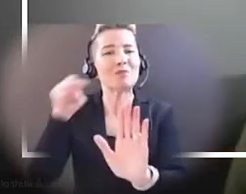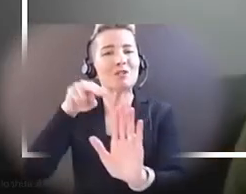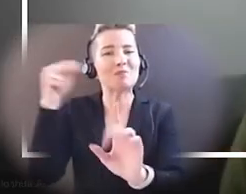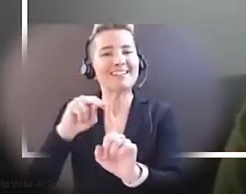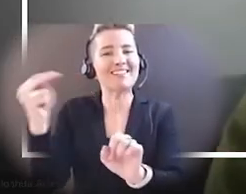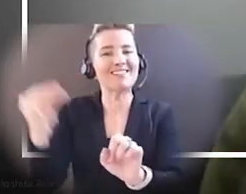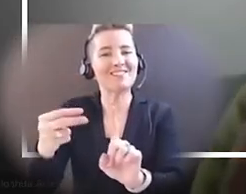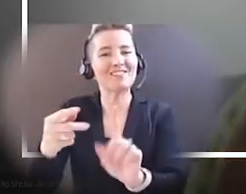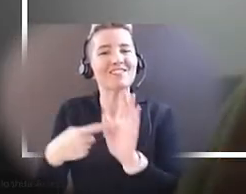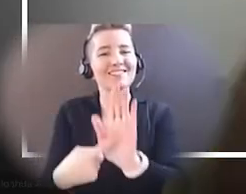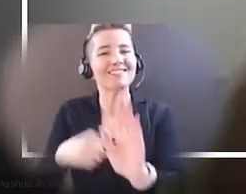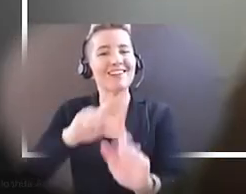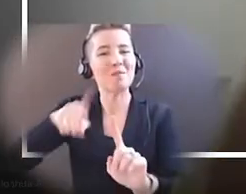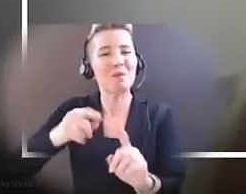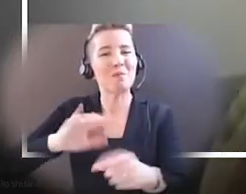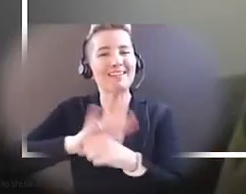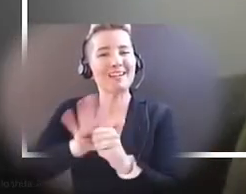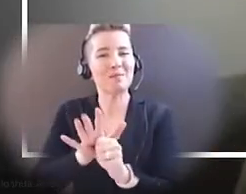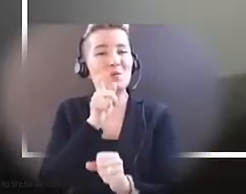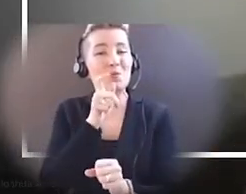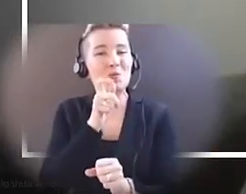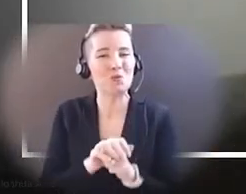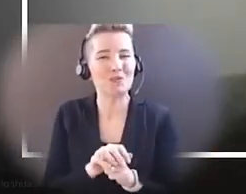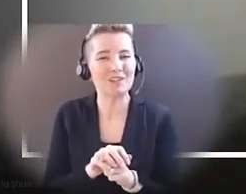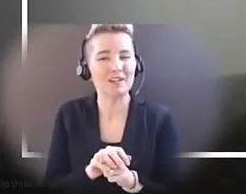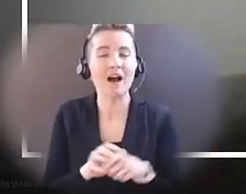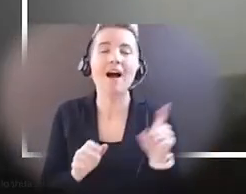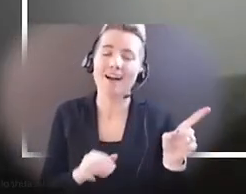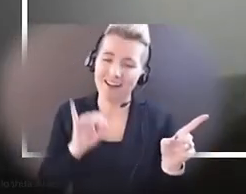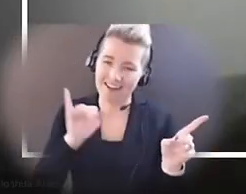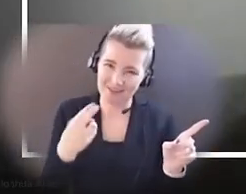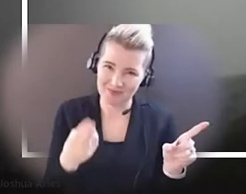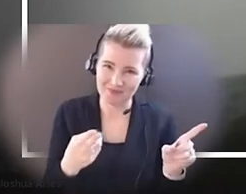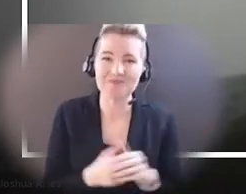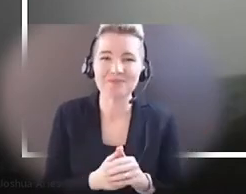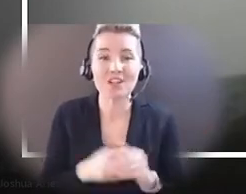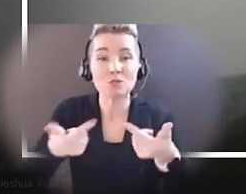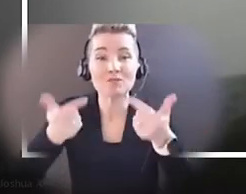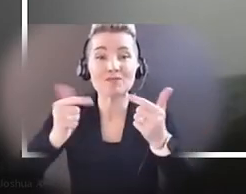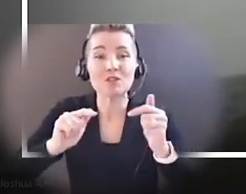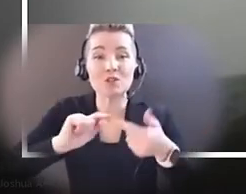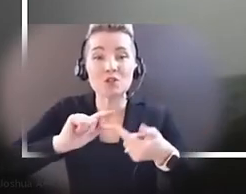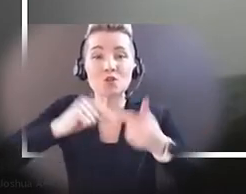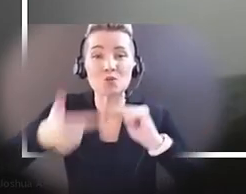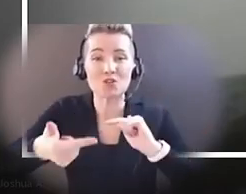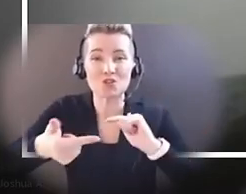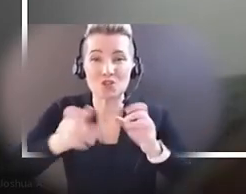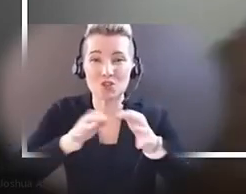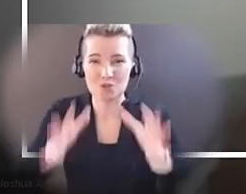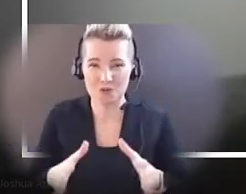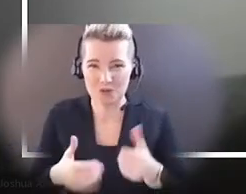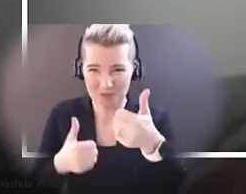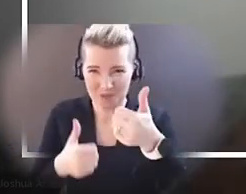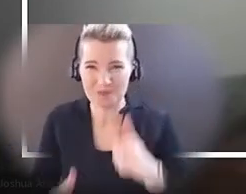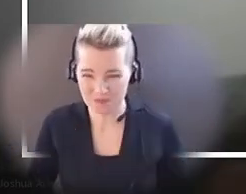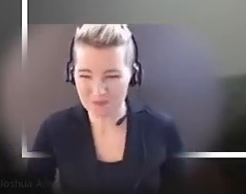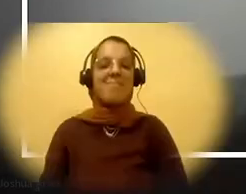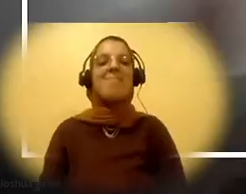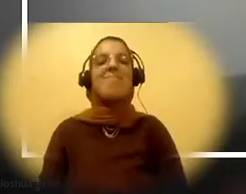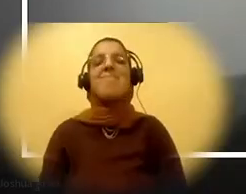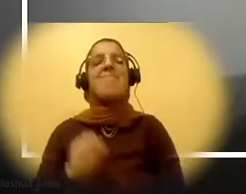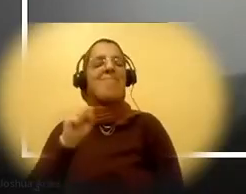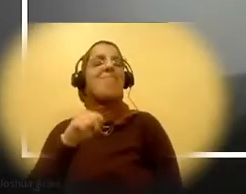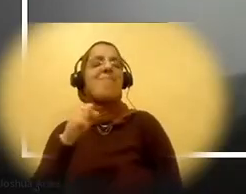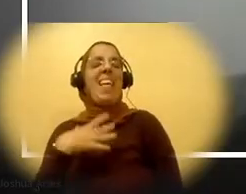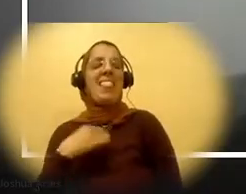Yeah, for sure. Yeah, I really like the idea of self-narration throughout this whole process, because that idea of self-narration is just working with the things